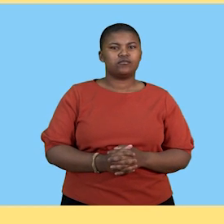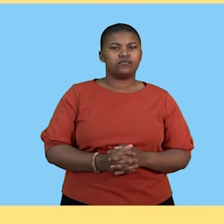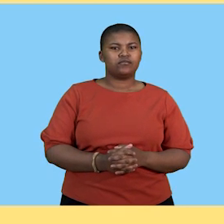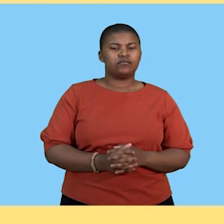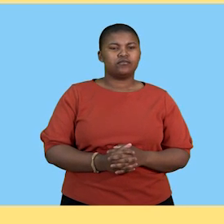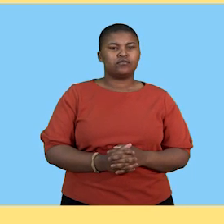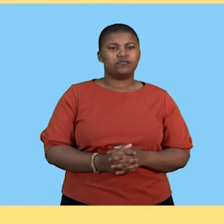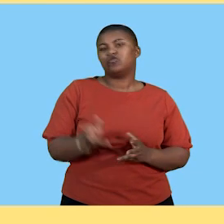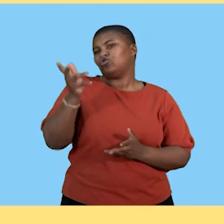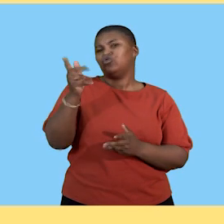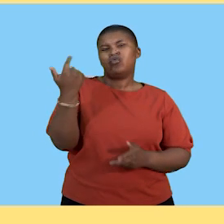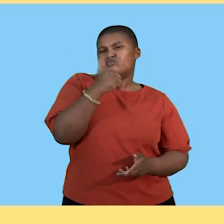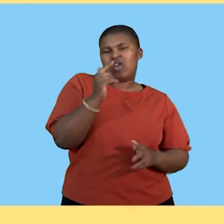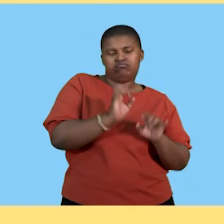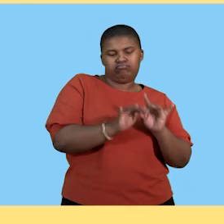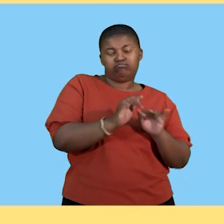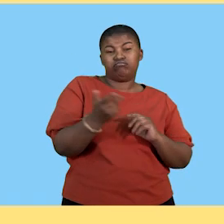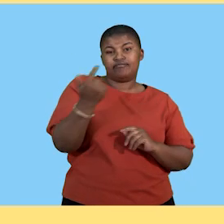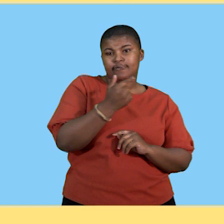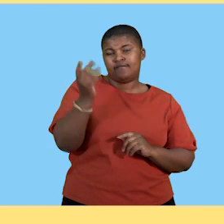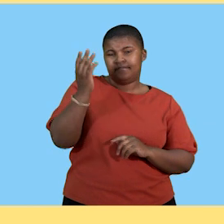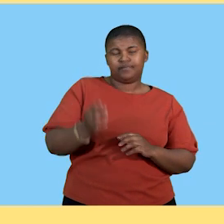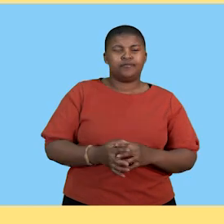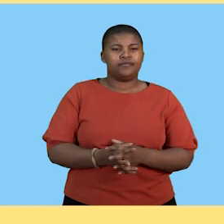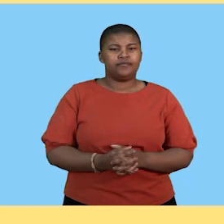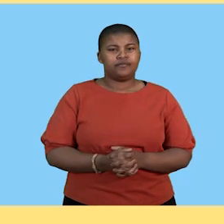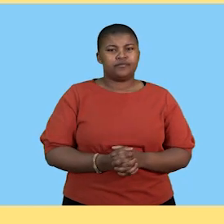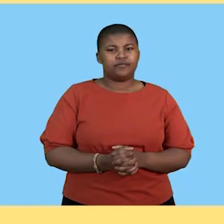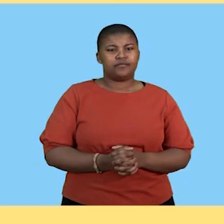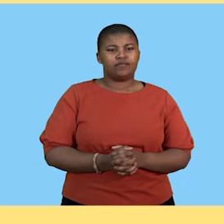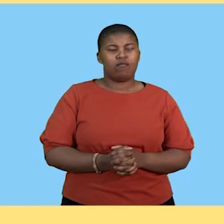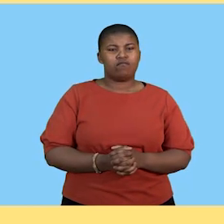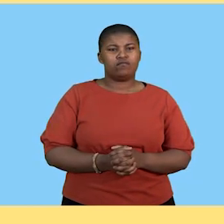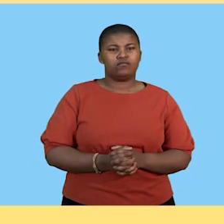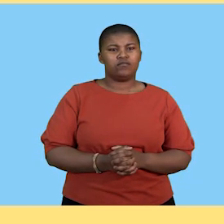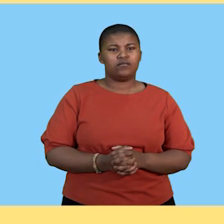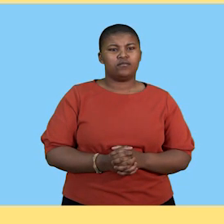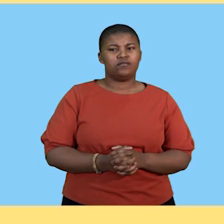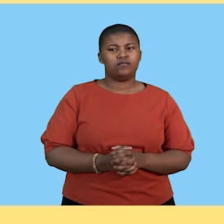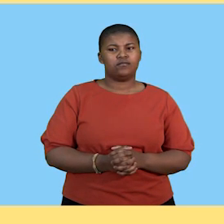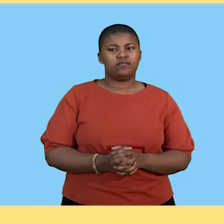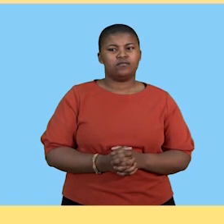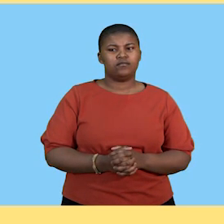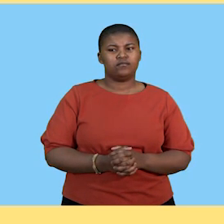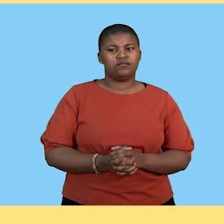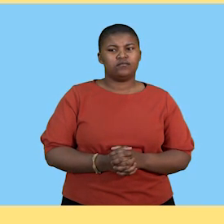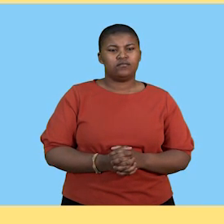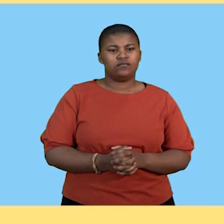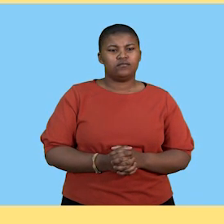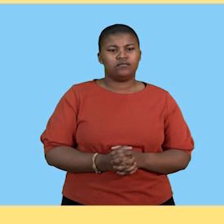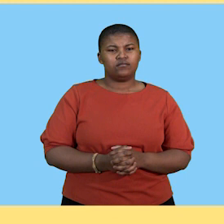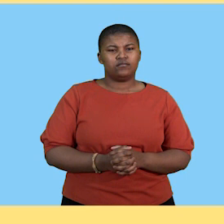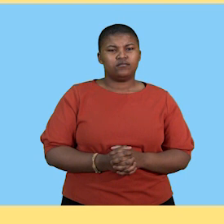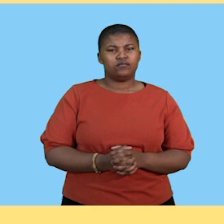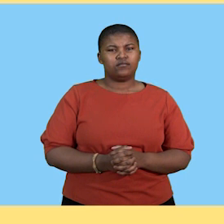There it is, when it is neatly typed off. Now, let's go on to the